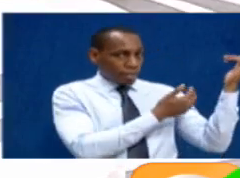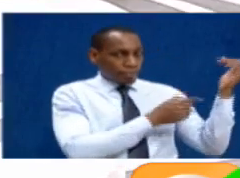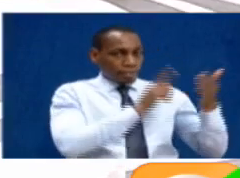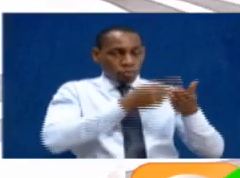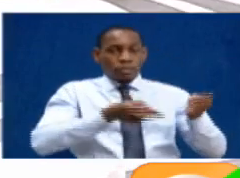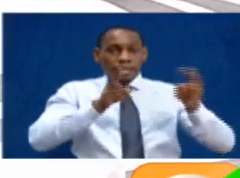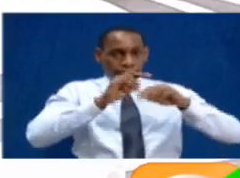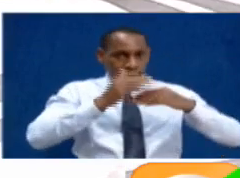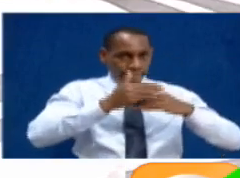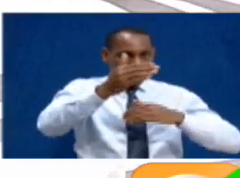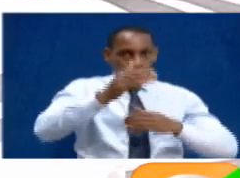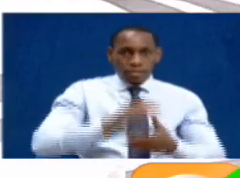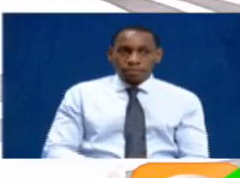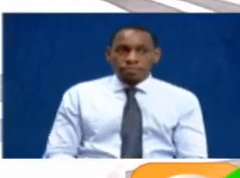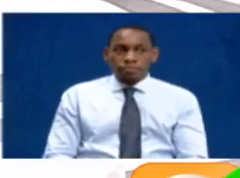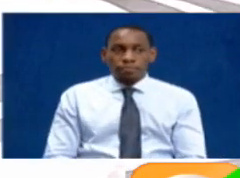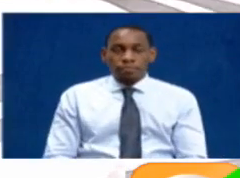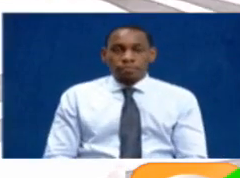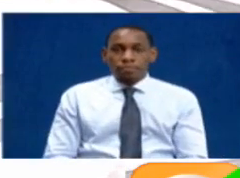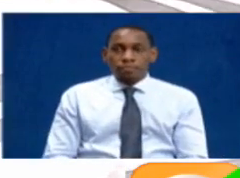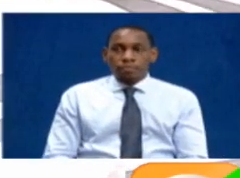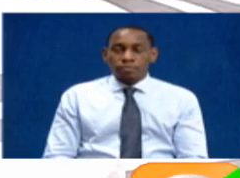happen. Yeah.